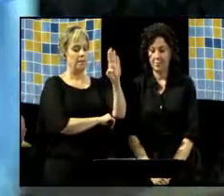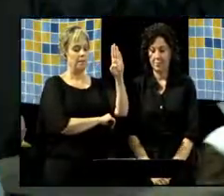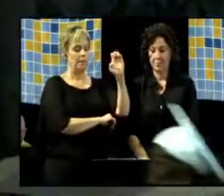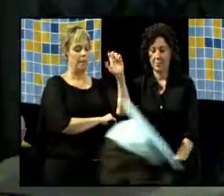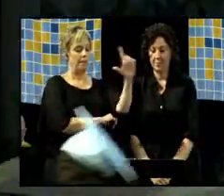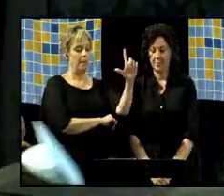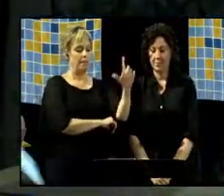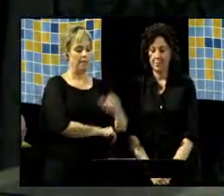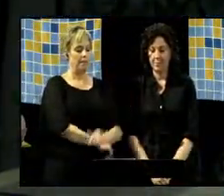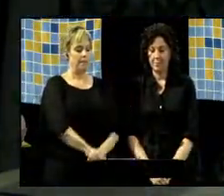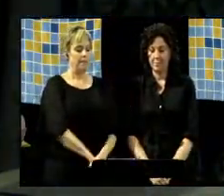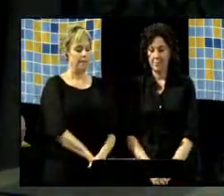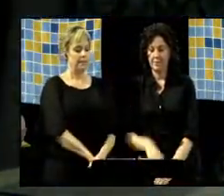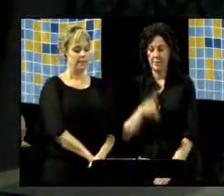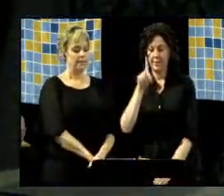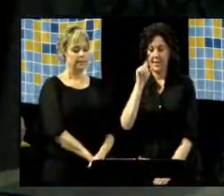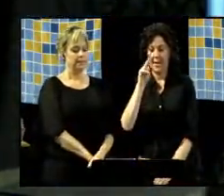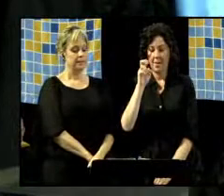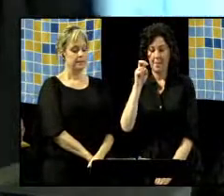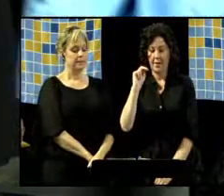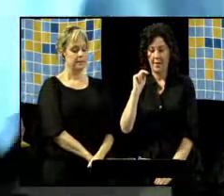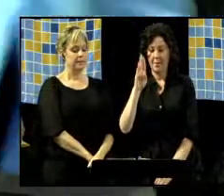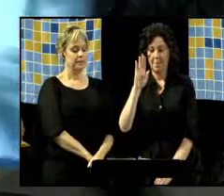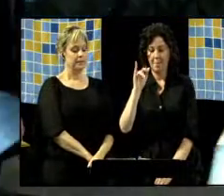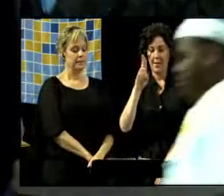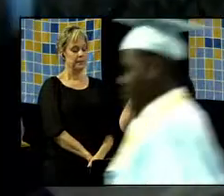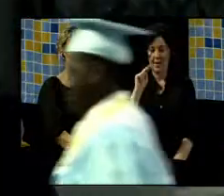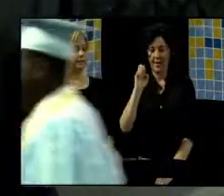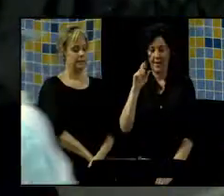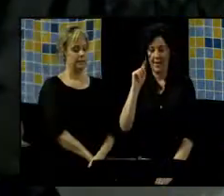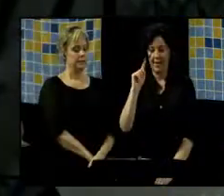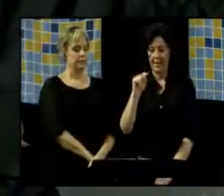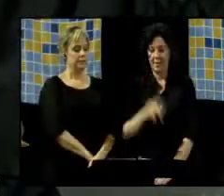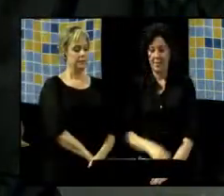Bell, Damon Elliott Bennett,